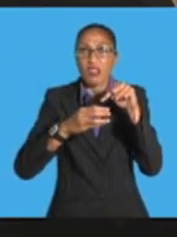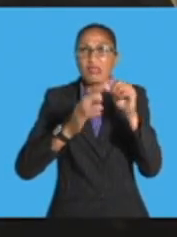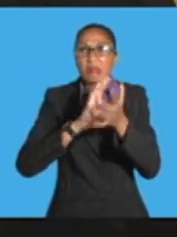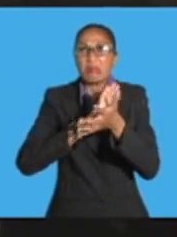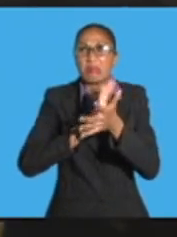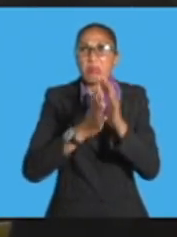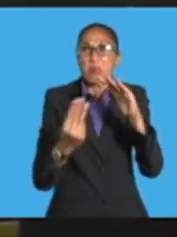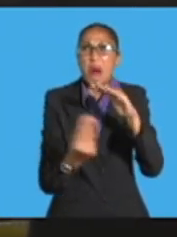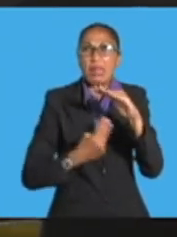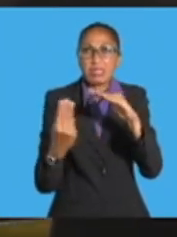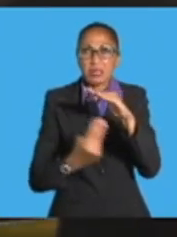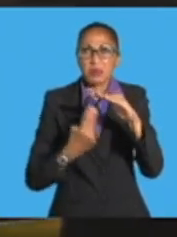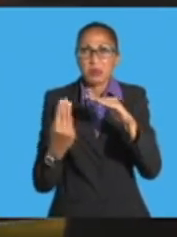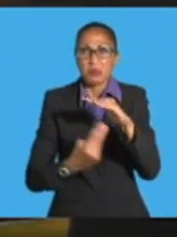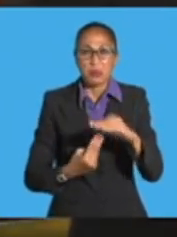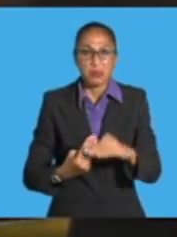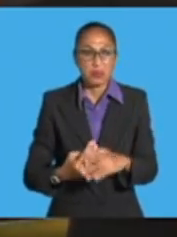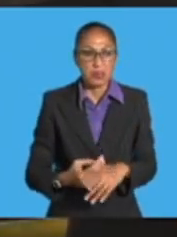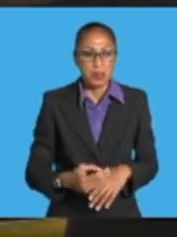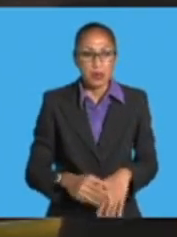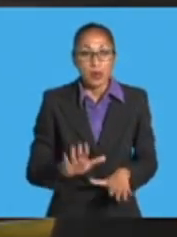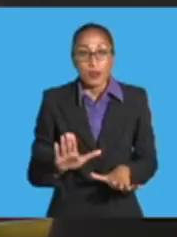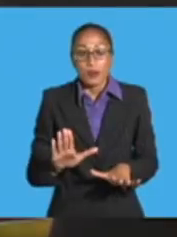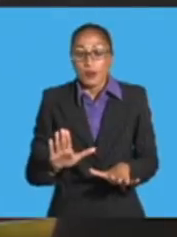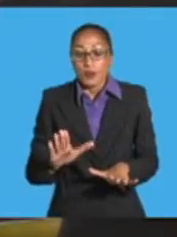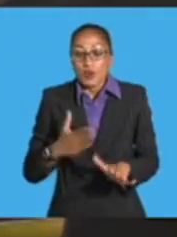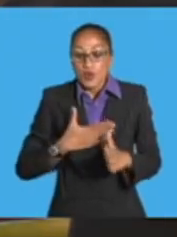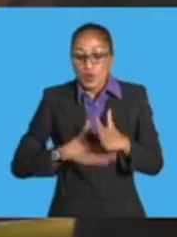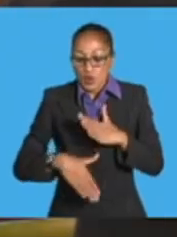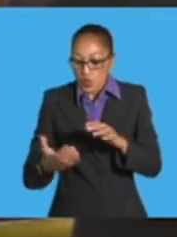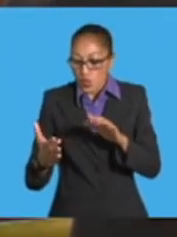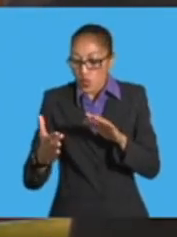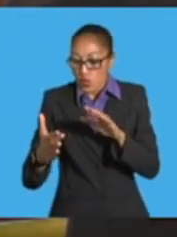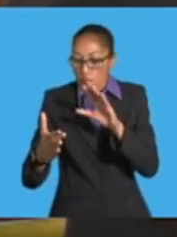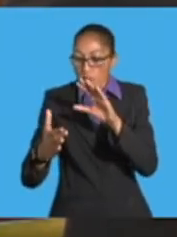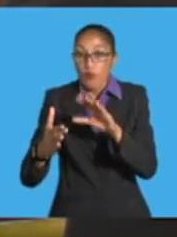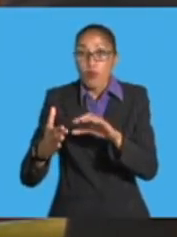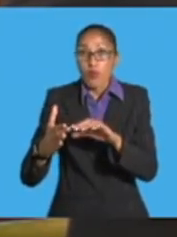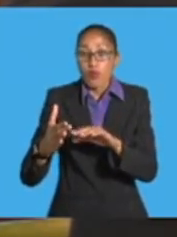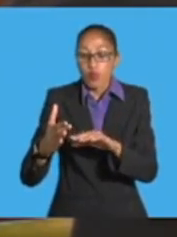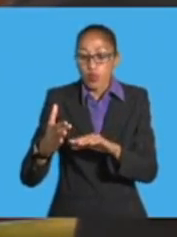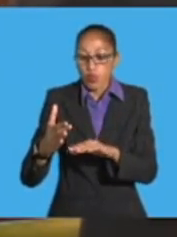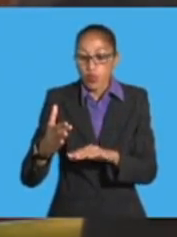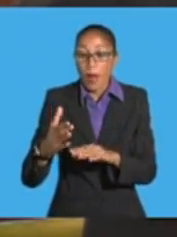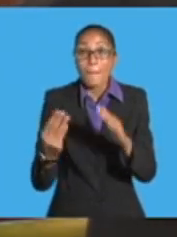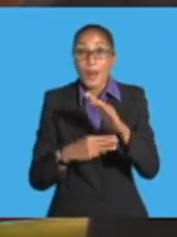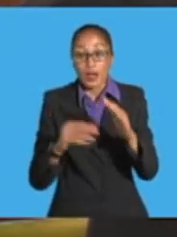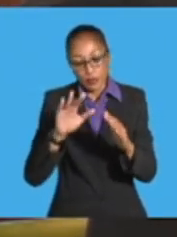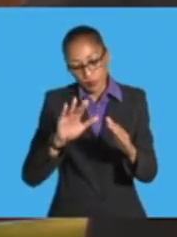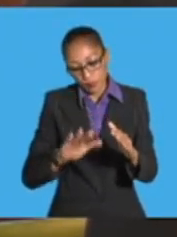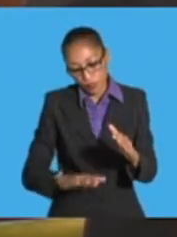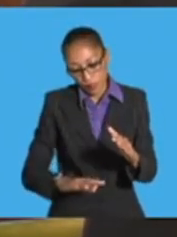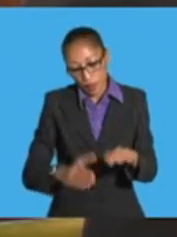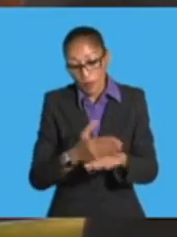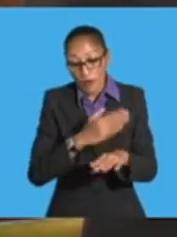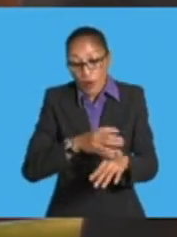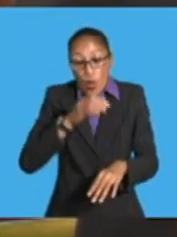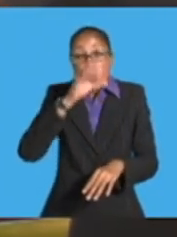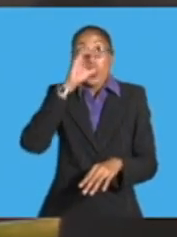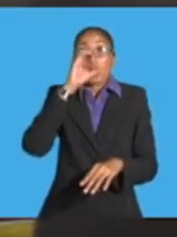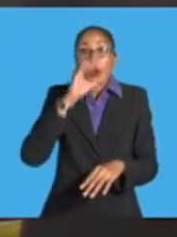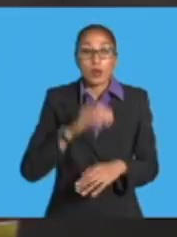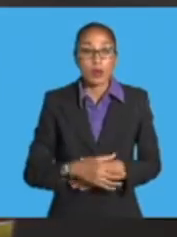muddy. He waited patiently for the sediments in the water to settle down before he could get cleaner water to